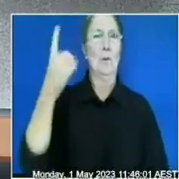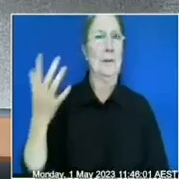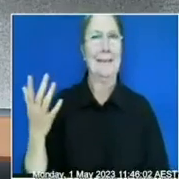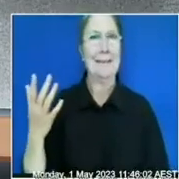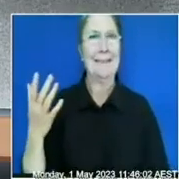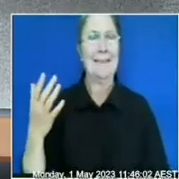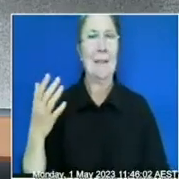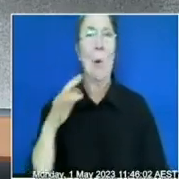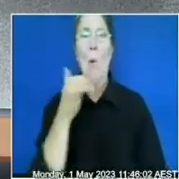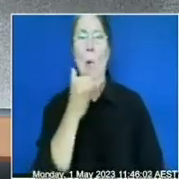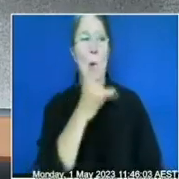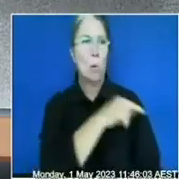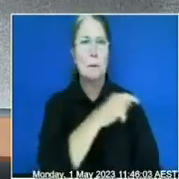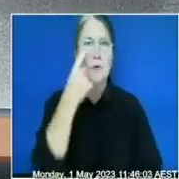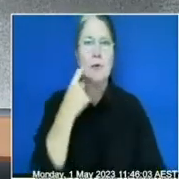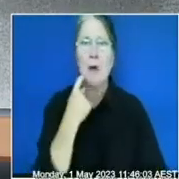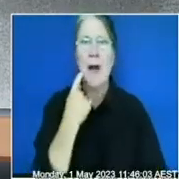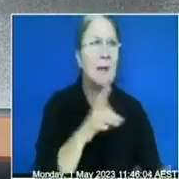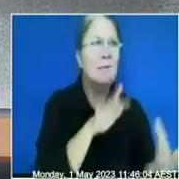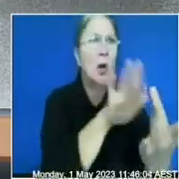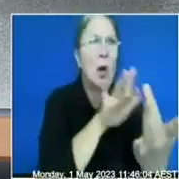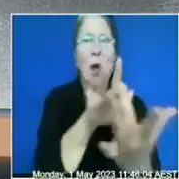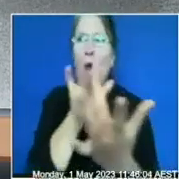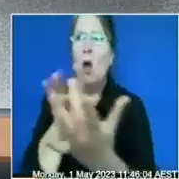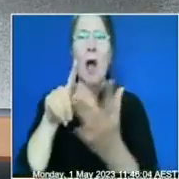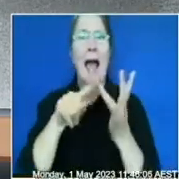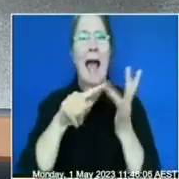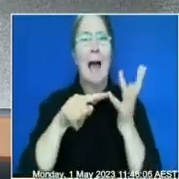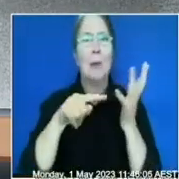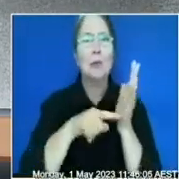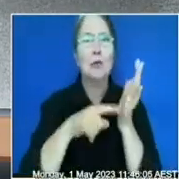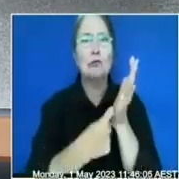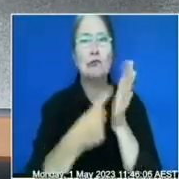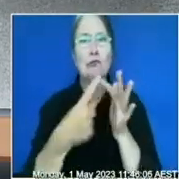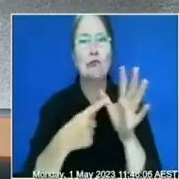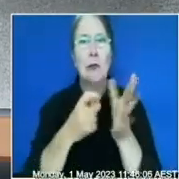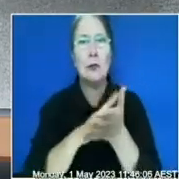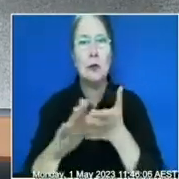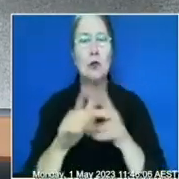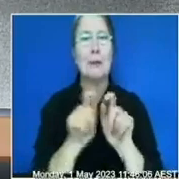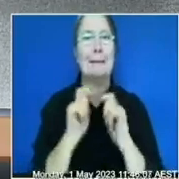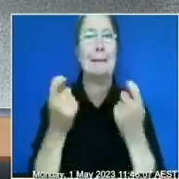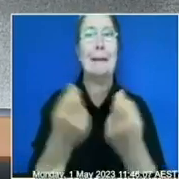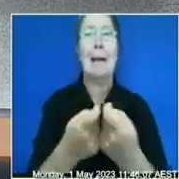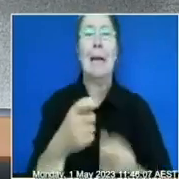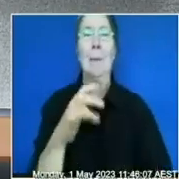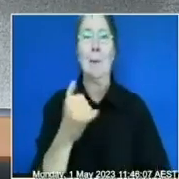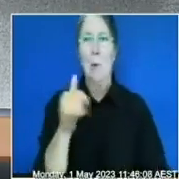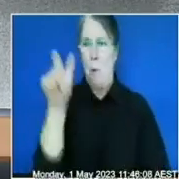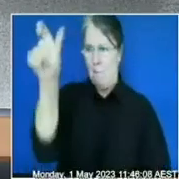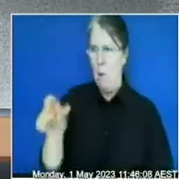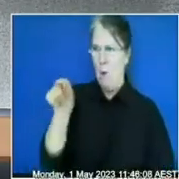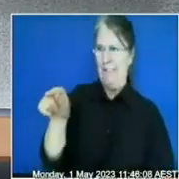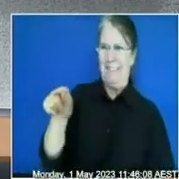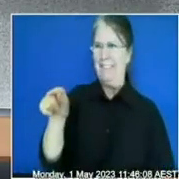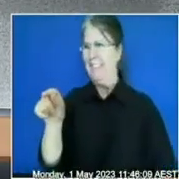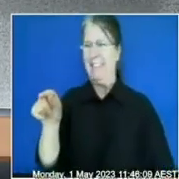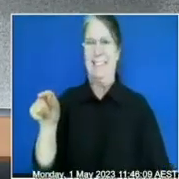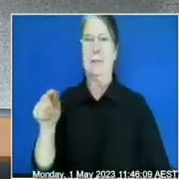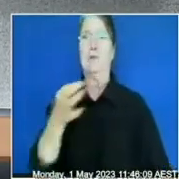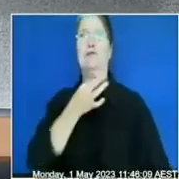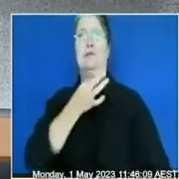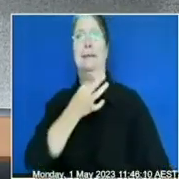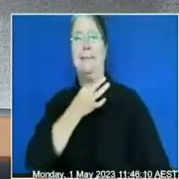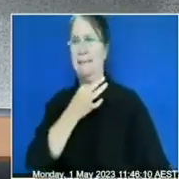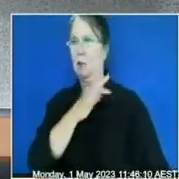expressed a concern around the time it might take for those responses to come and maybe having to sit with that person for